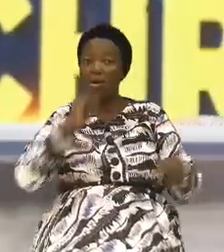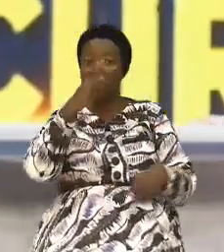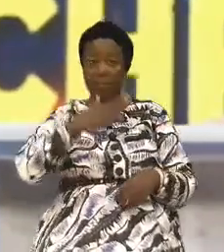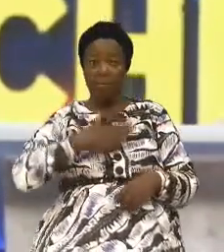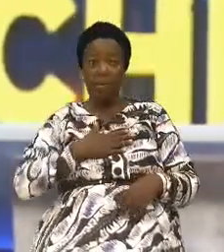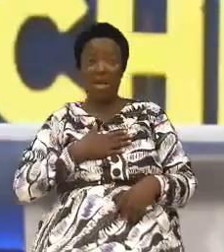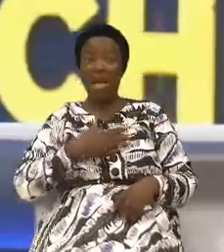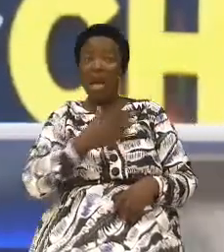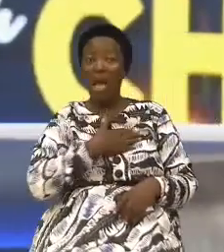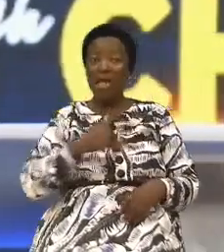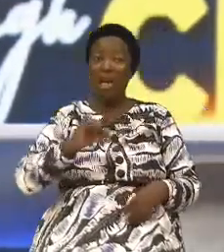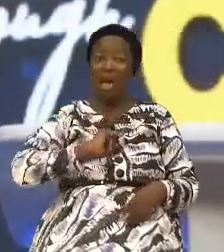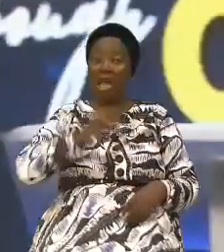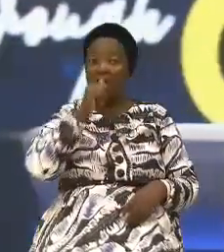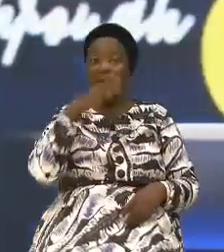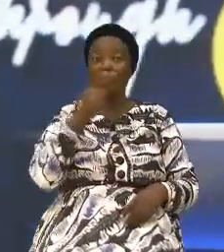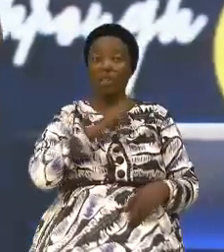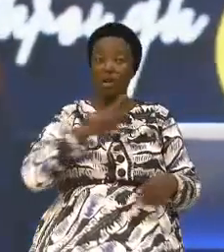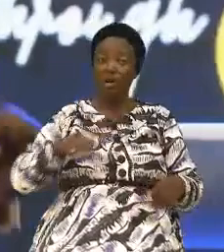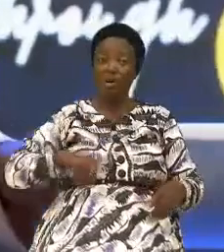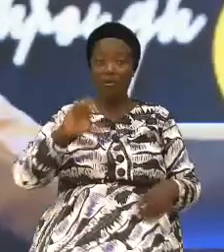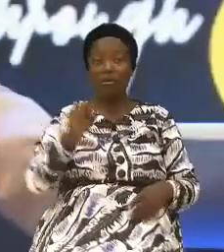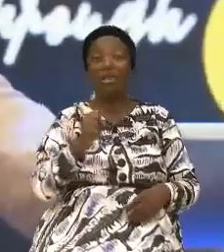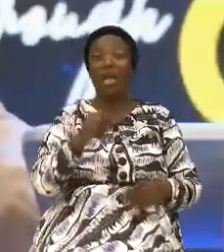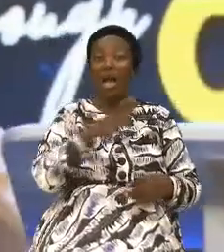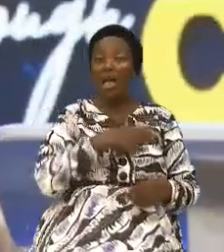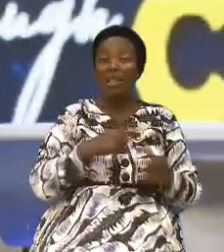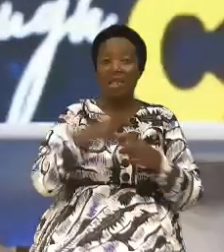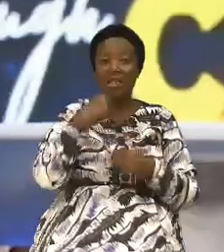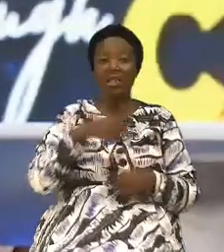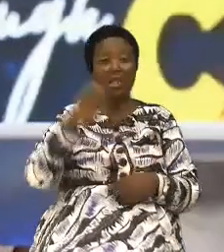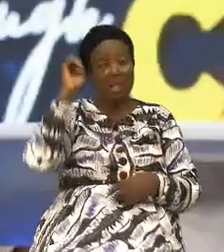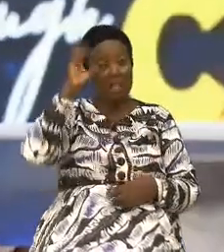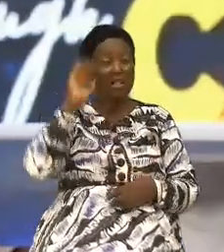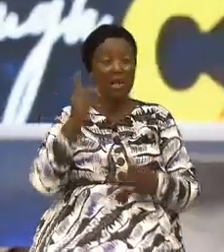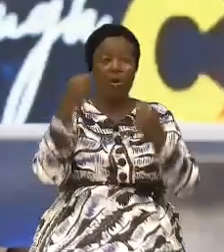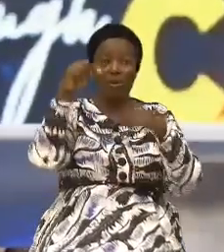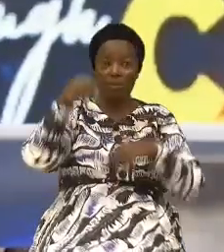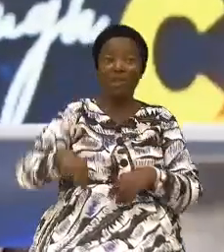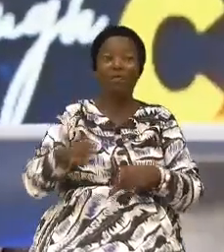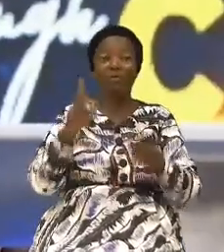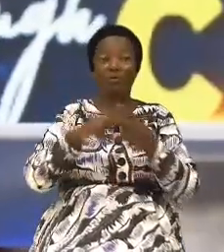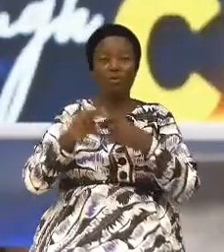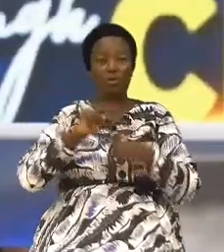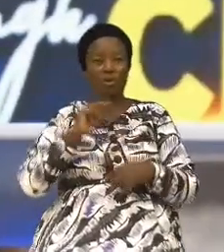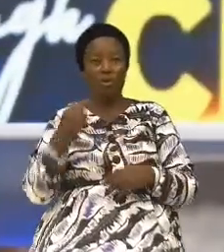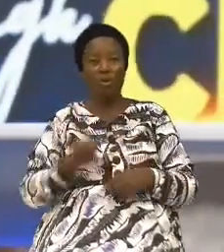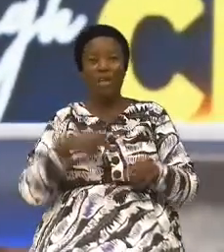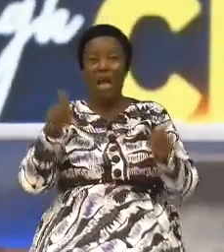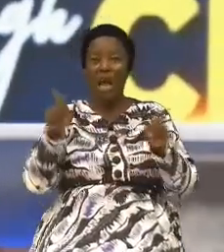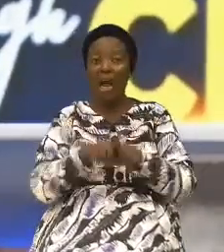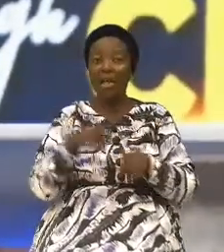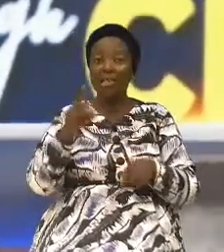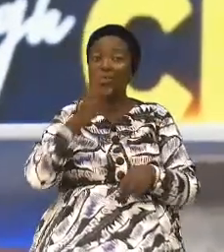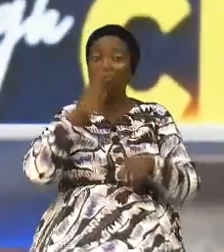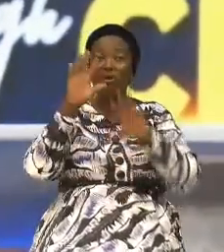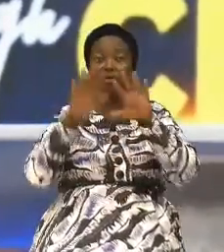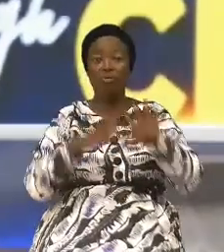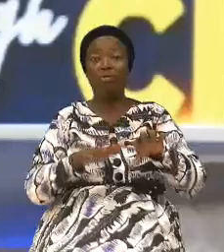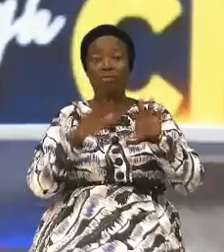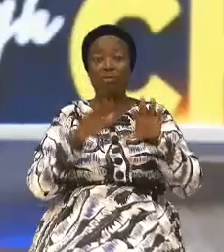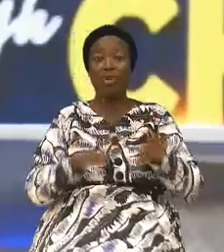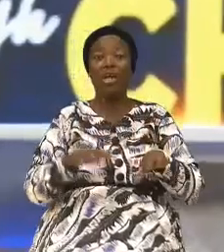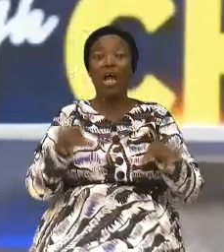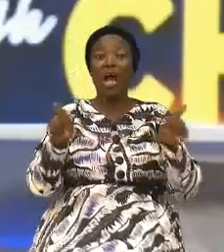the Lord's, it says he shall come down unto us as the rain, as